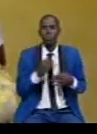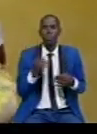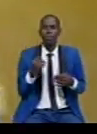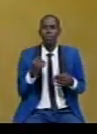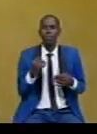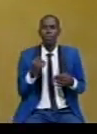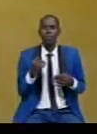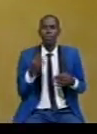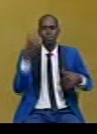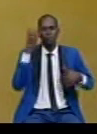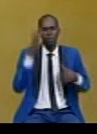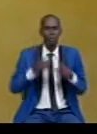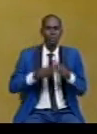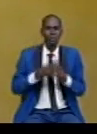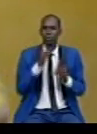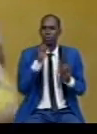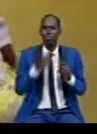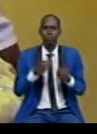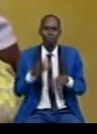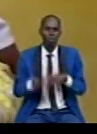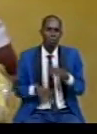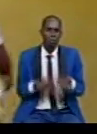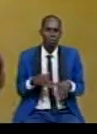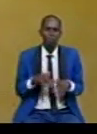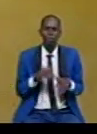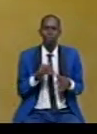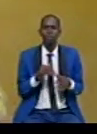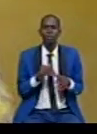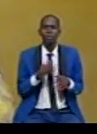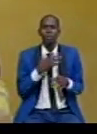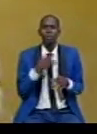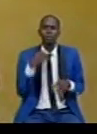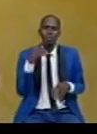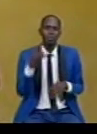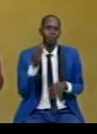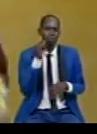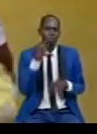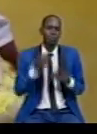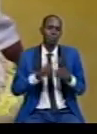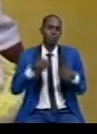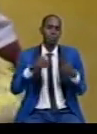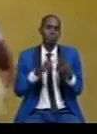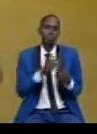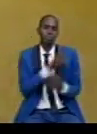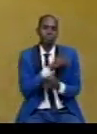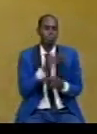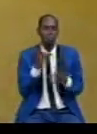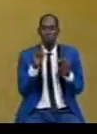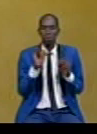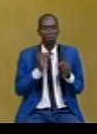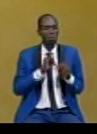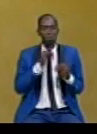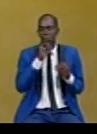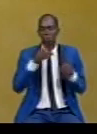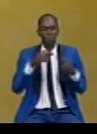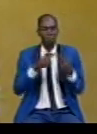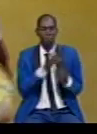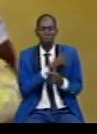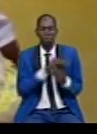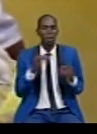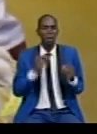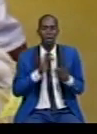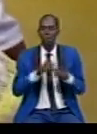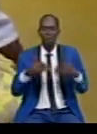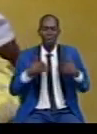be able to walk. I can't do anything. Then I told me to go to hospital. I said, I won't go to hospital. Nothing is stopping me. It's